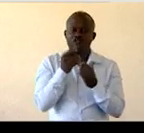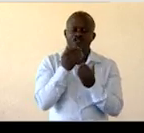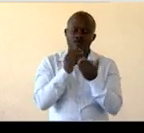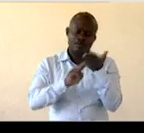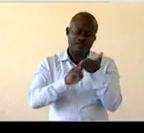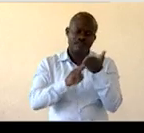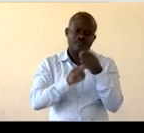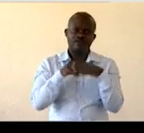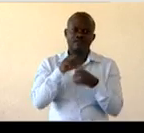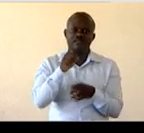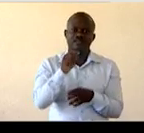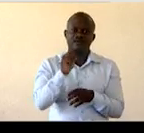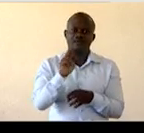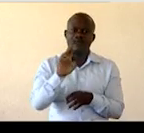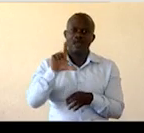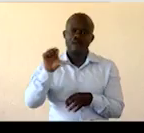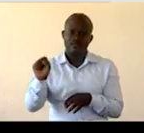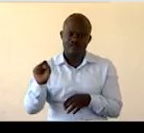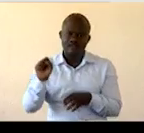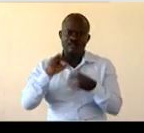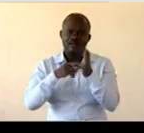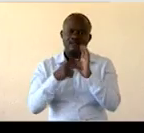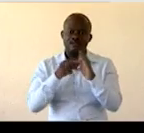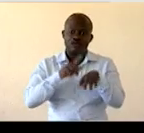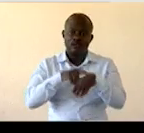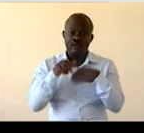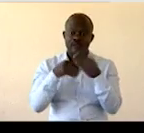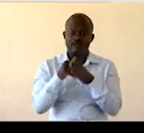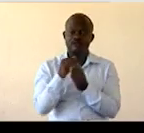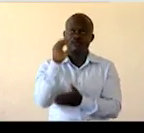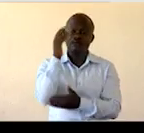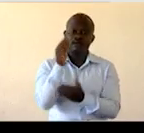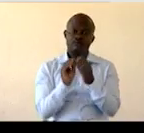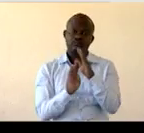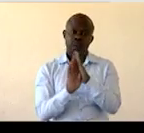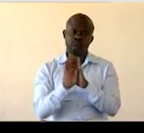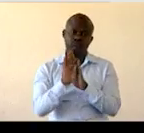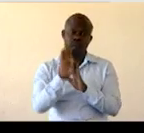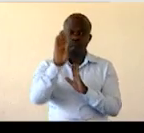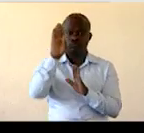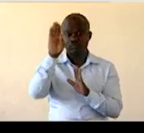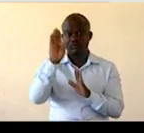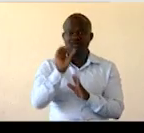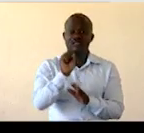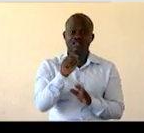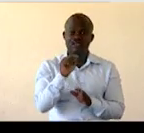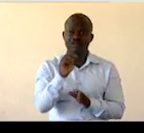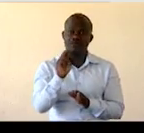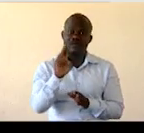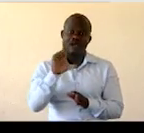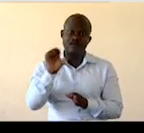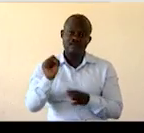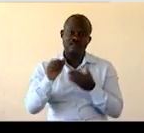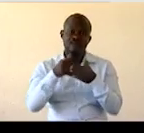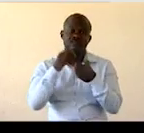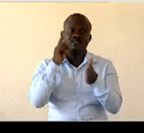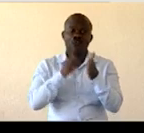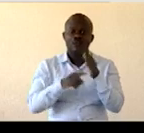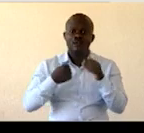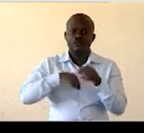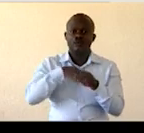stimulus. That means when a plant grows towards a stimulus, that is what we